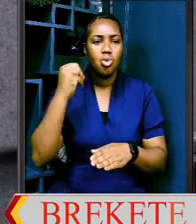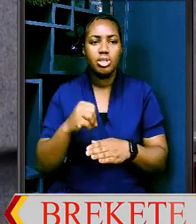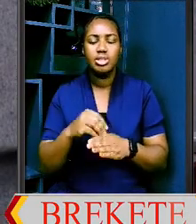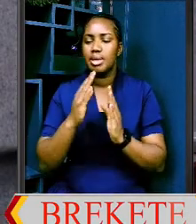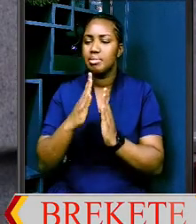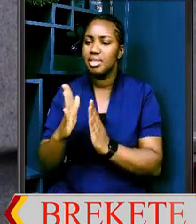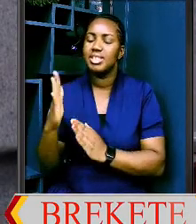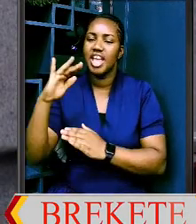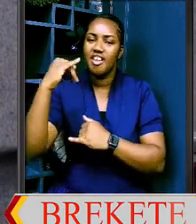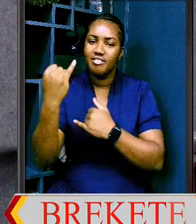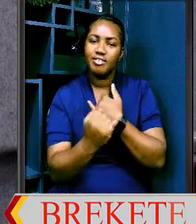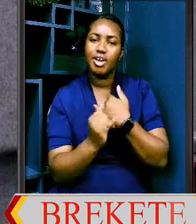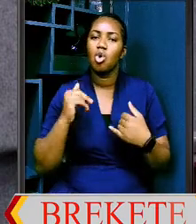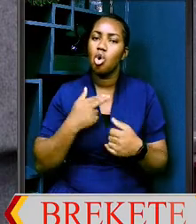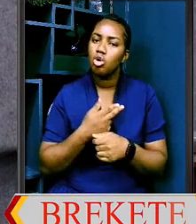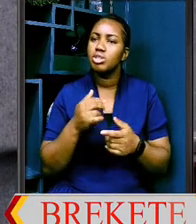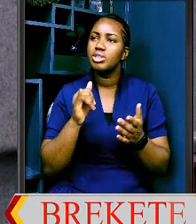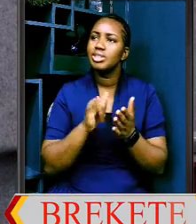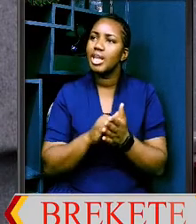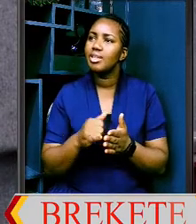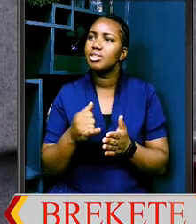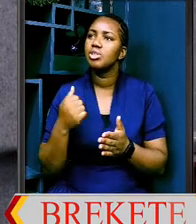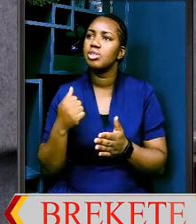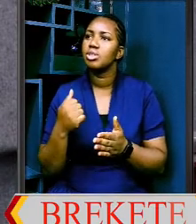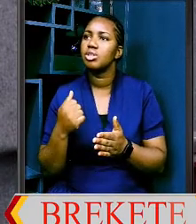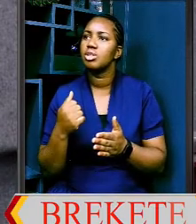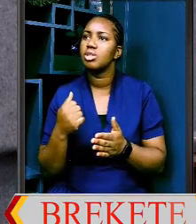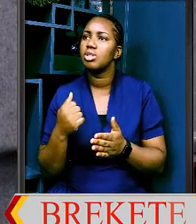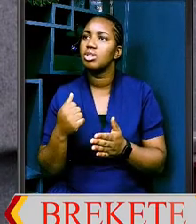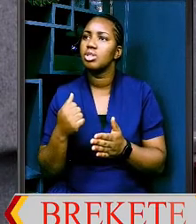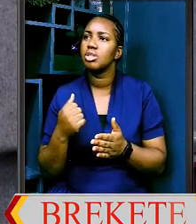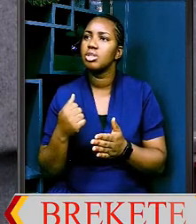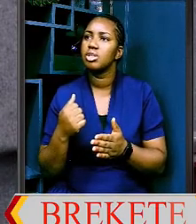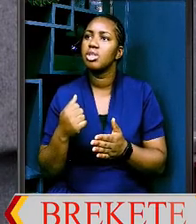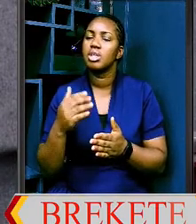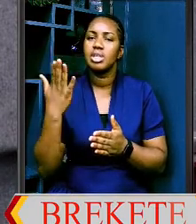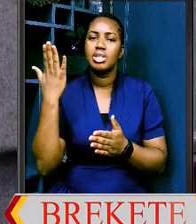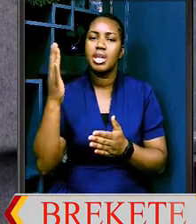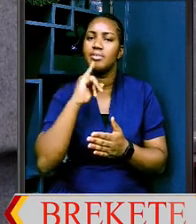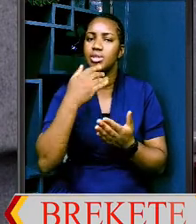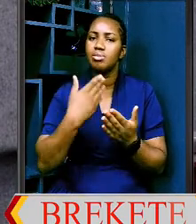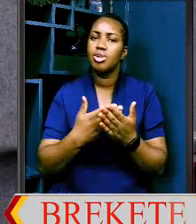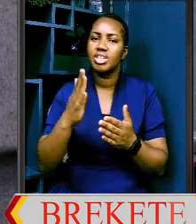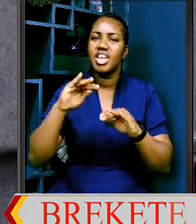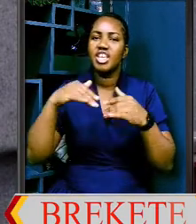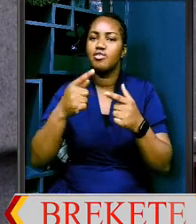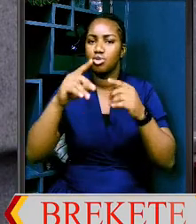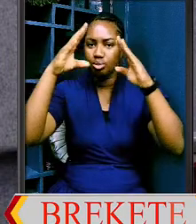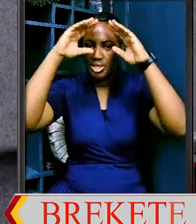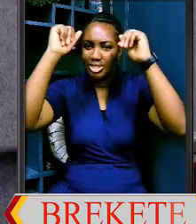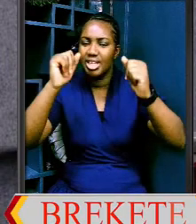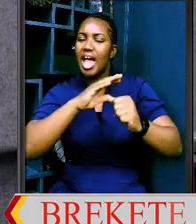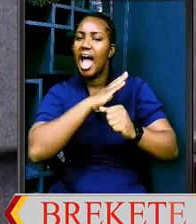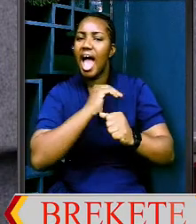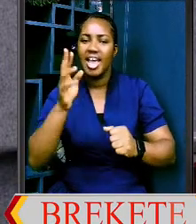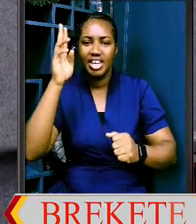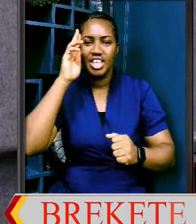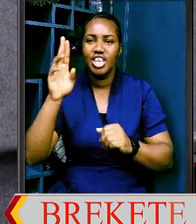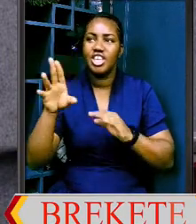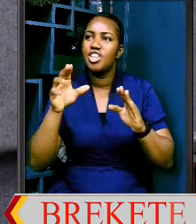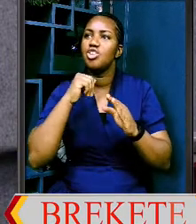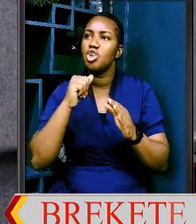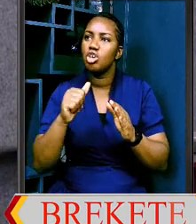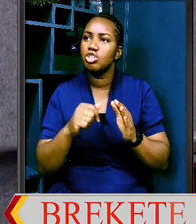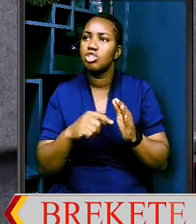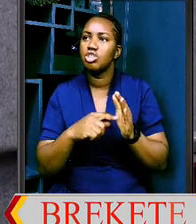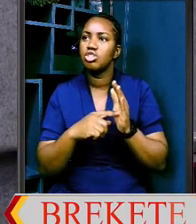and that there's a money given to Babangida. He did not show the money to impeach him, and that we impeached him. I will not ask question. Yes, sir, now.